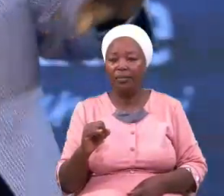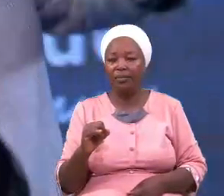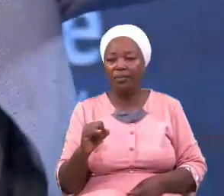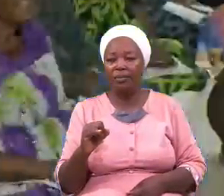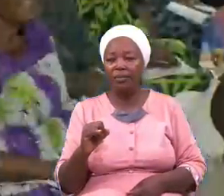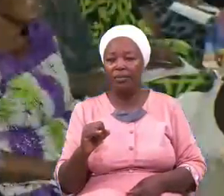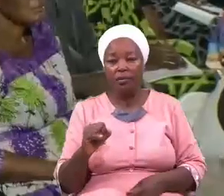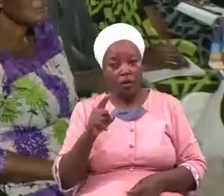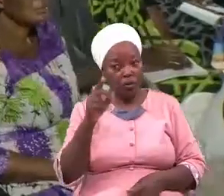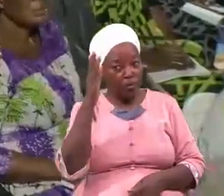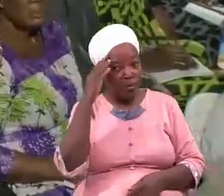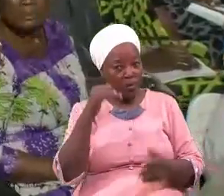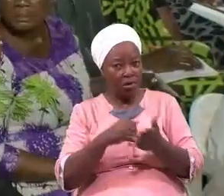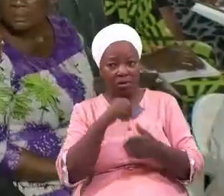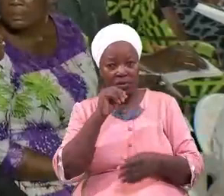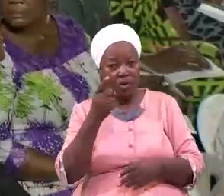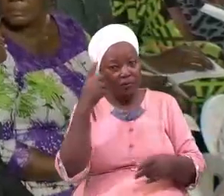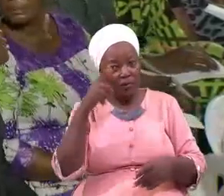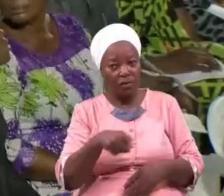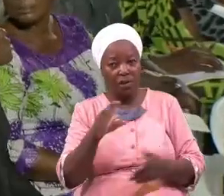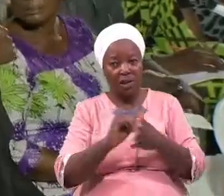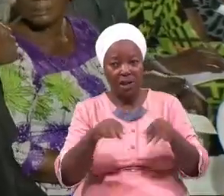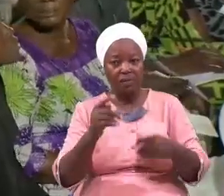You know, it's not only for those who are giving testimony.